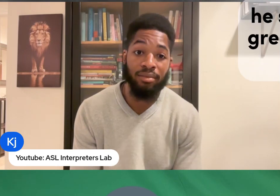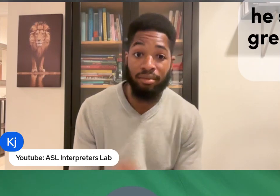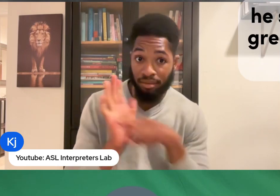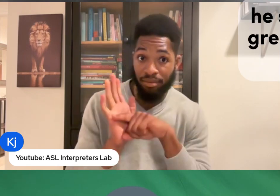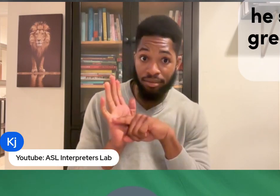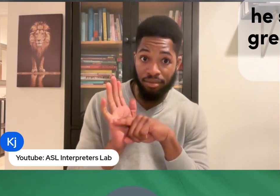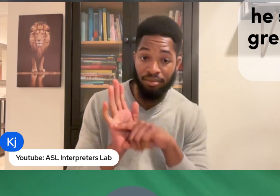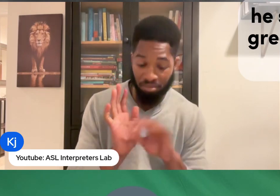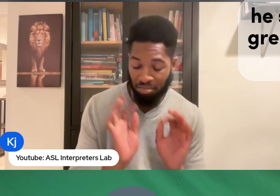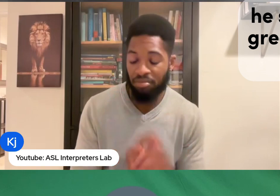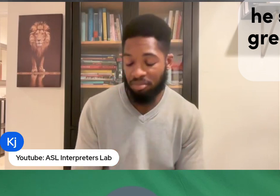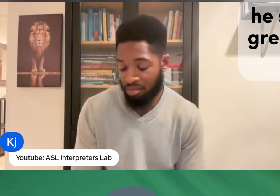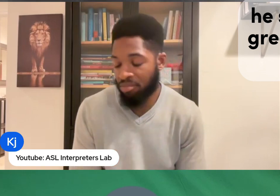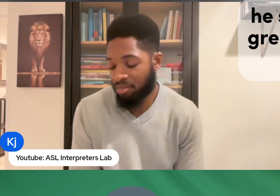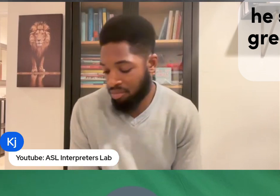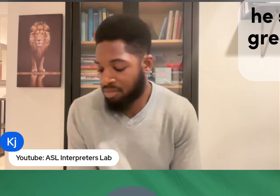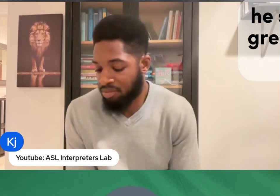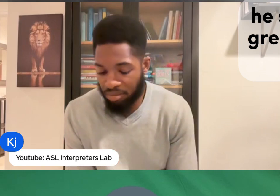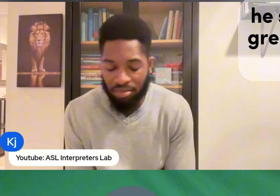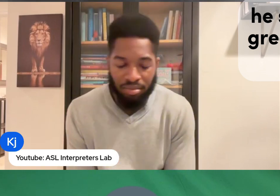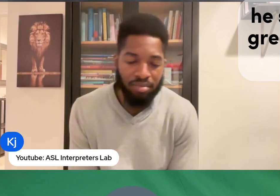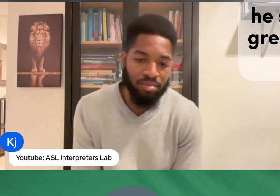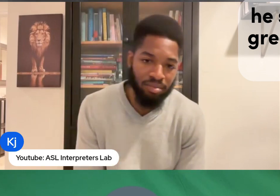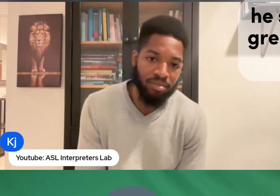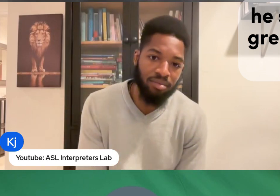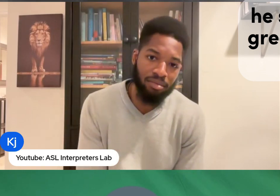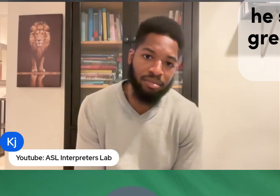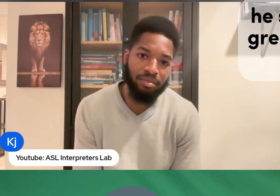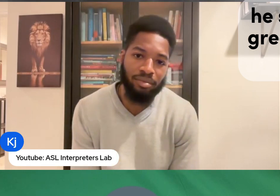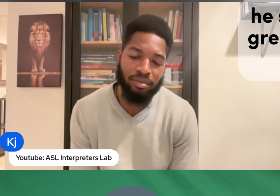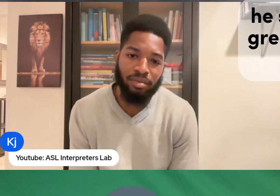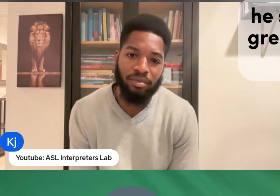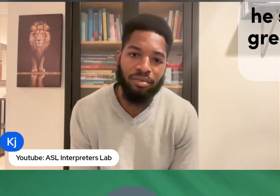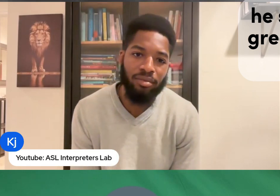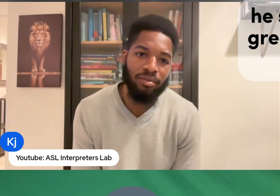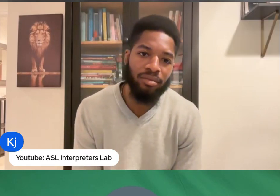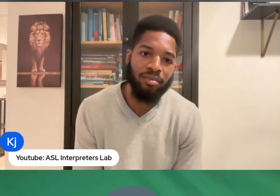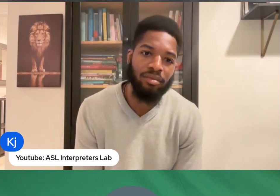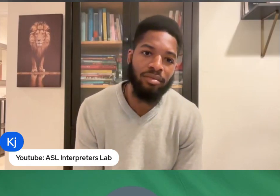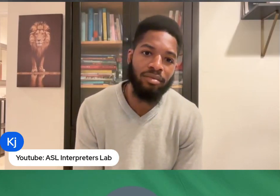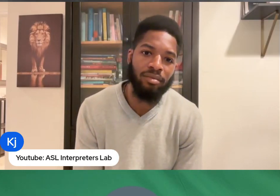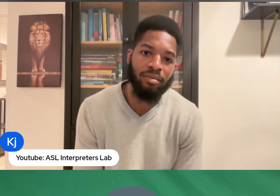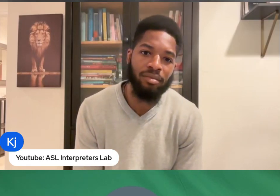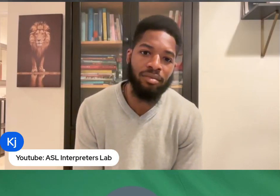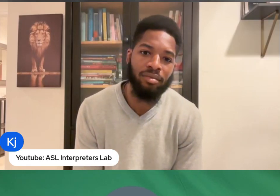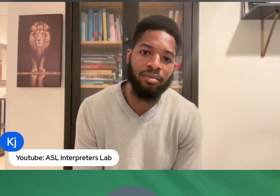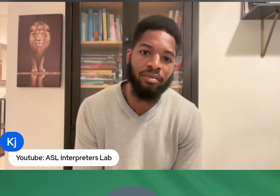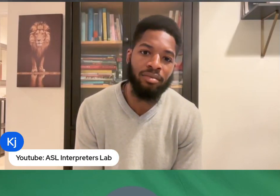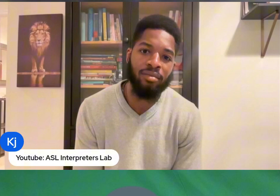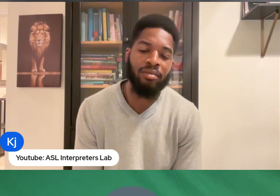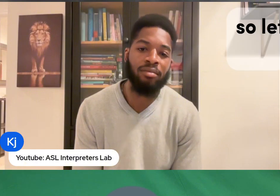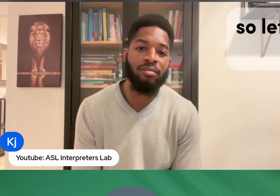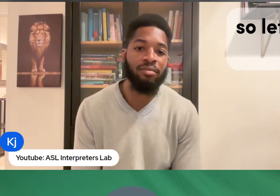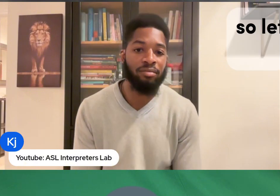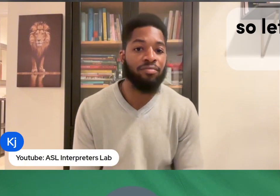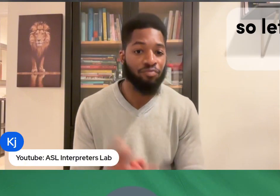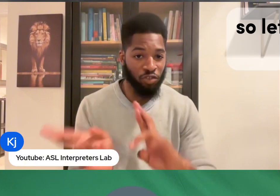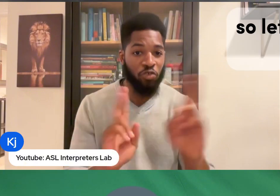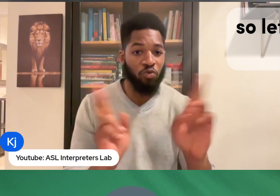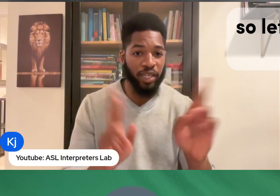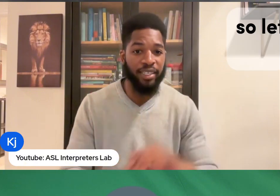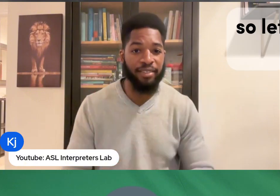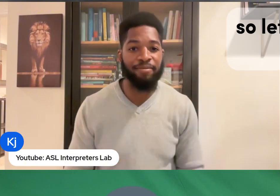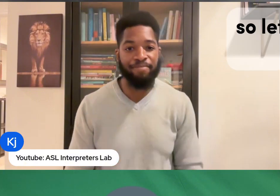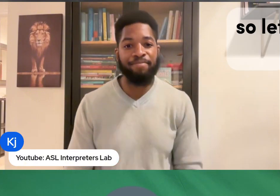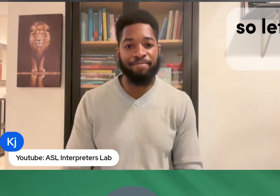the prism of a great deal of opportunity and very much promise. So let's go